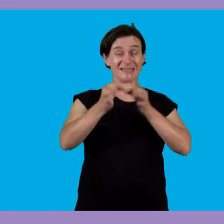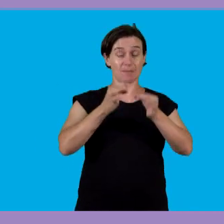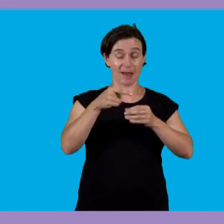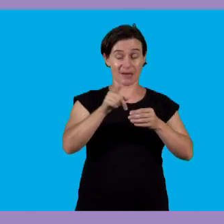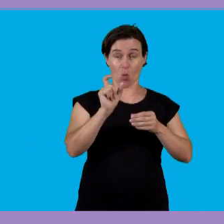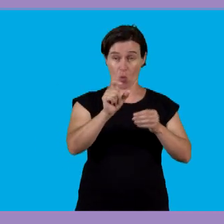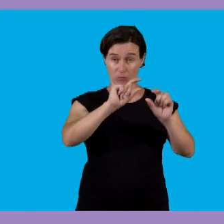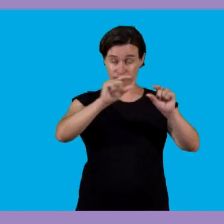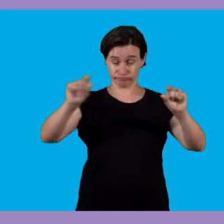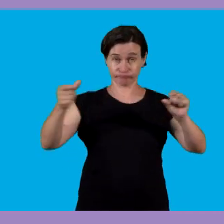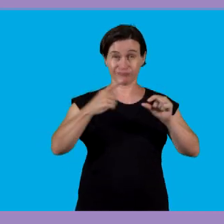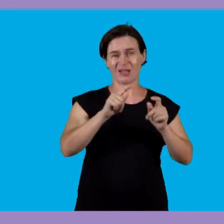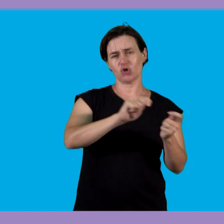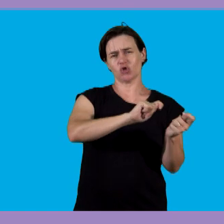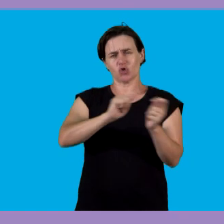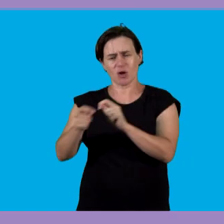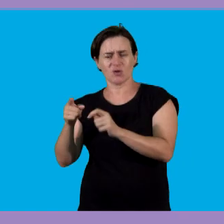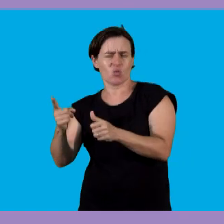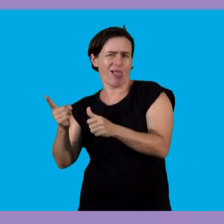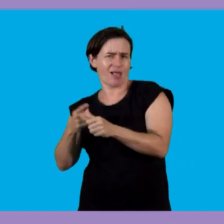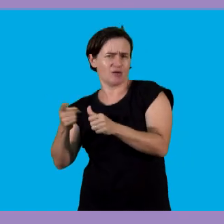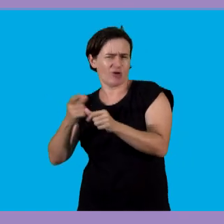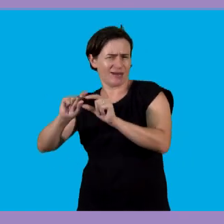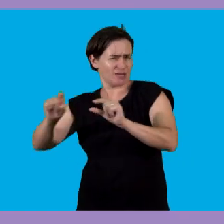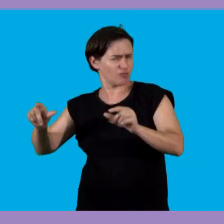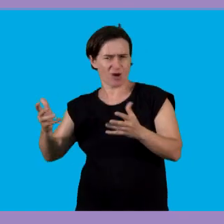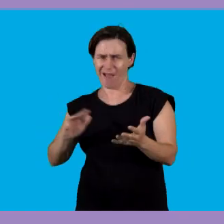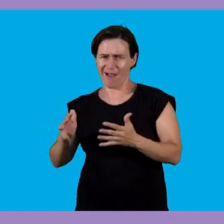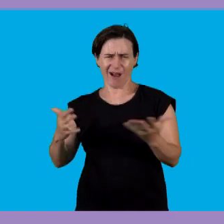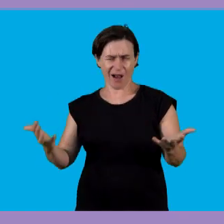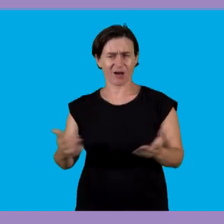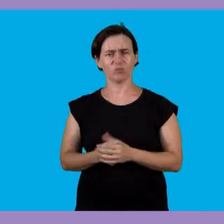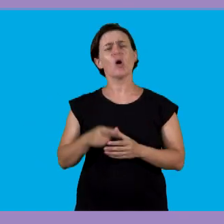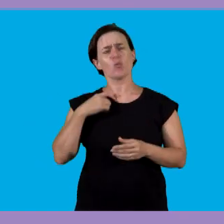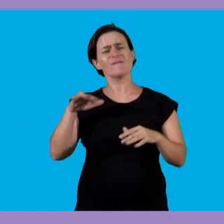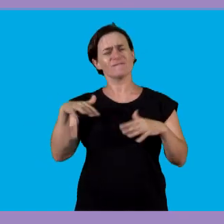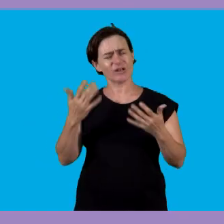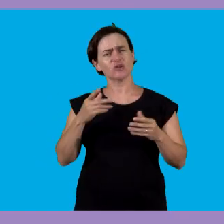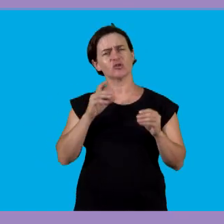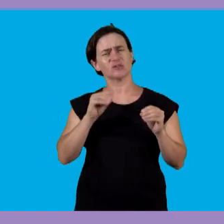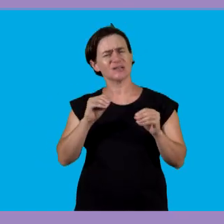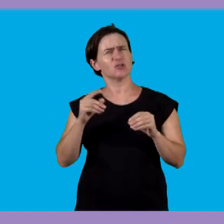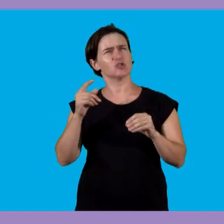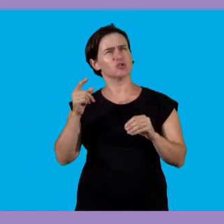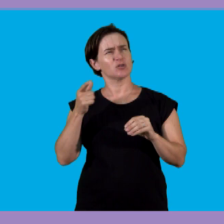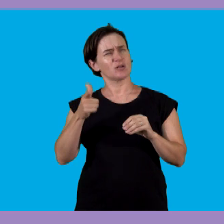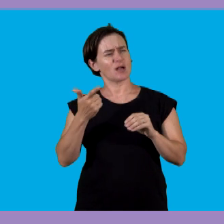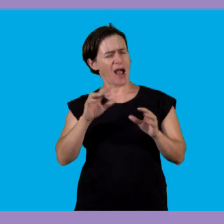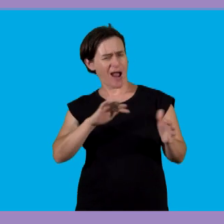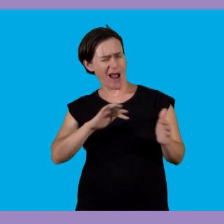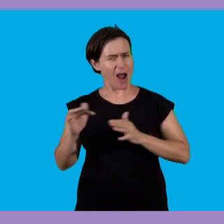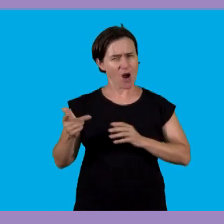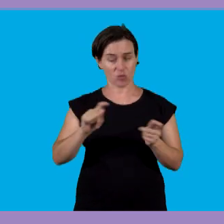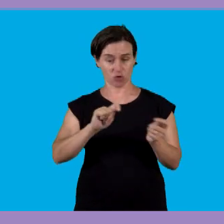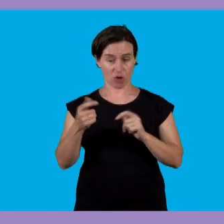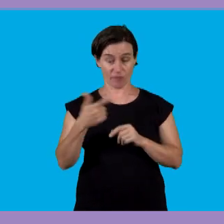algebraic expressions. So we know that we have been working with algebraic expressions, or we have been working with how to convert those